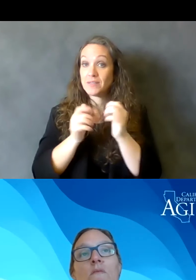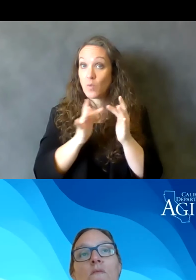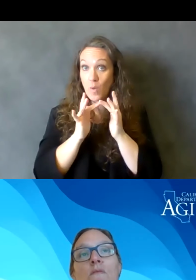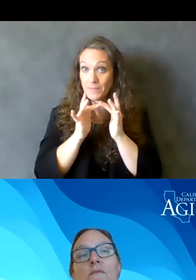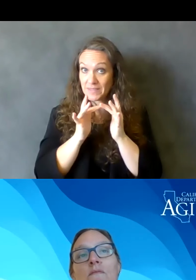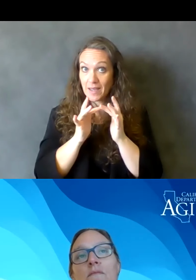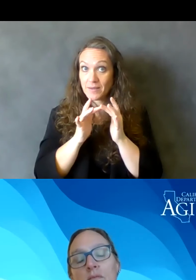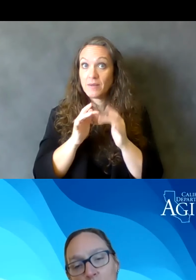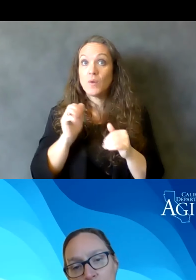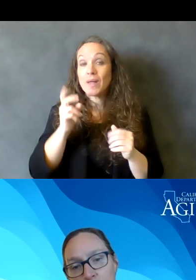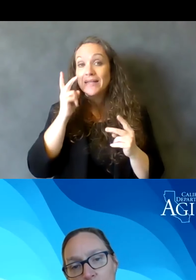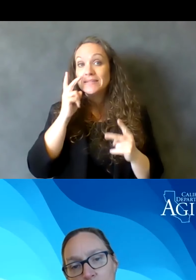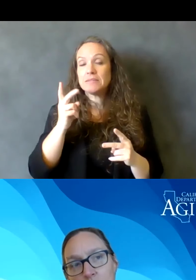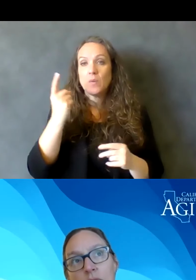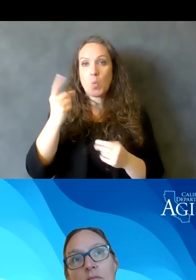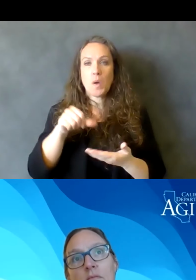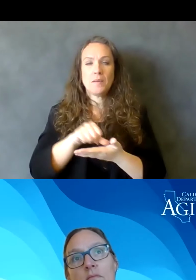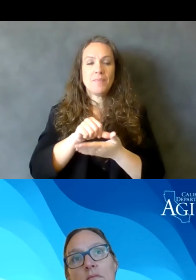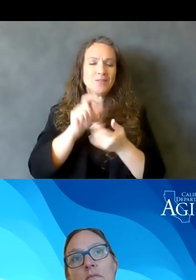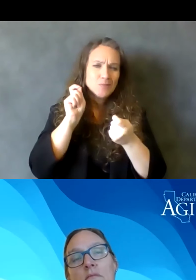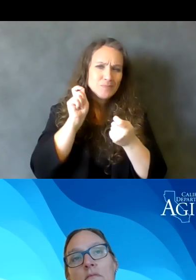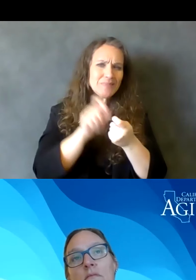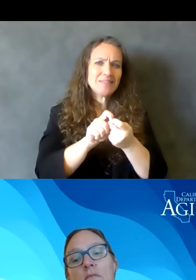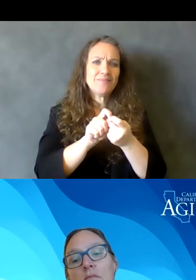cahealthadvocates.org, we have a page specifically